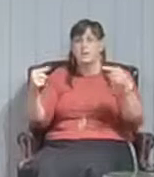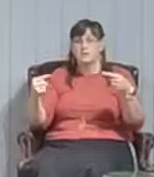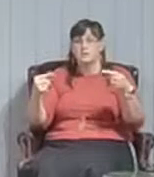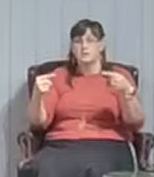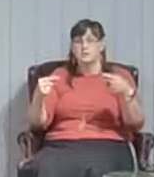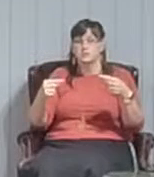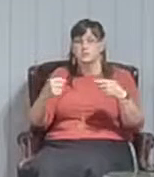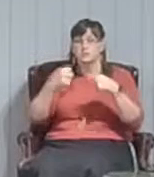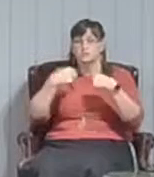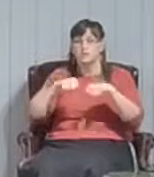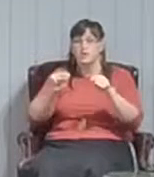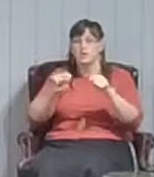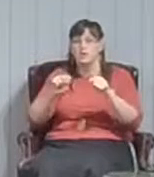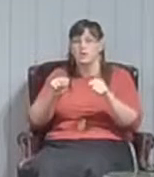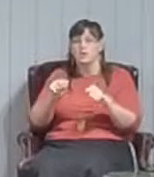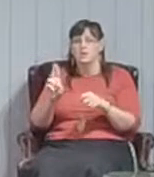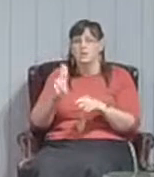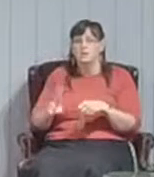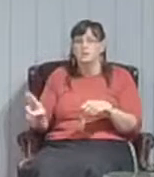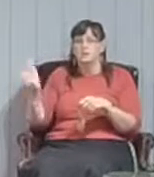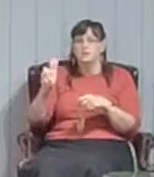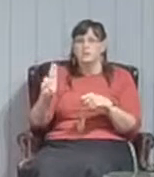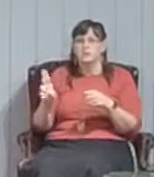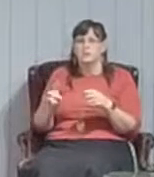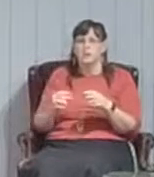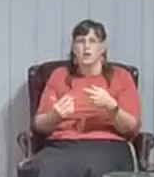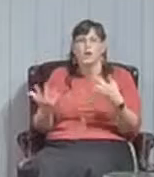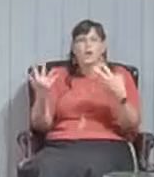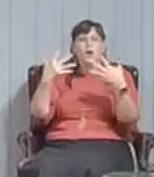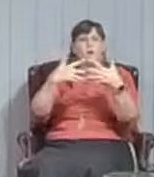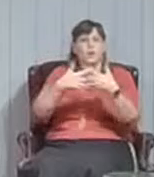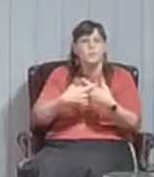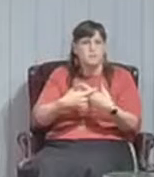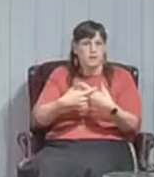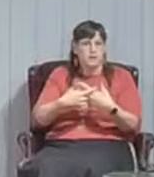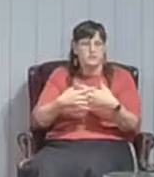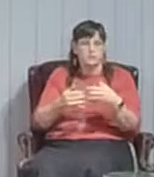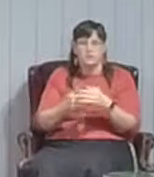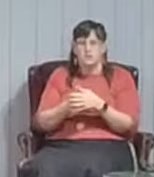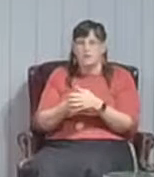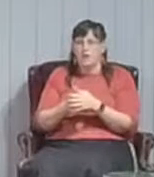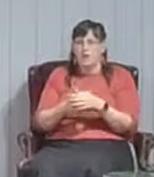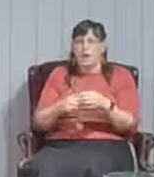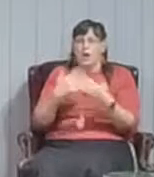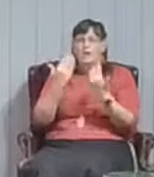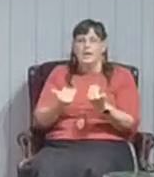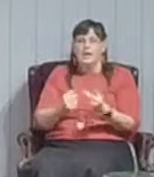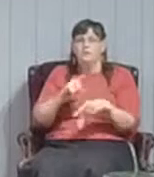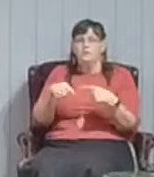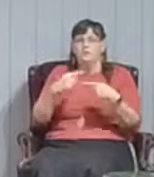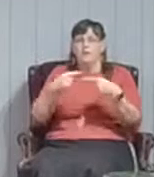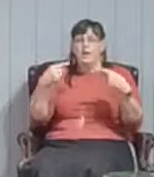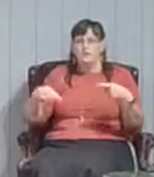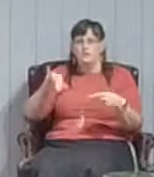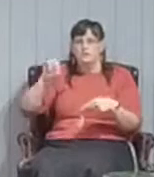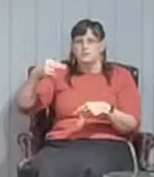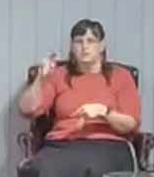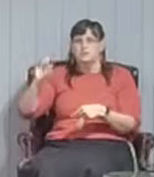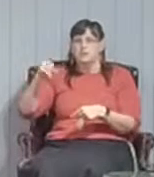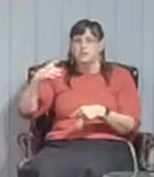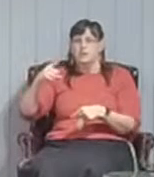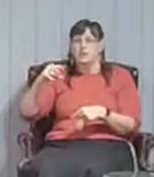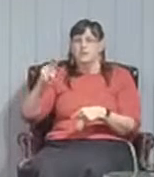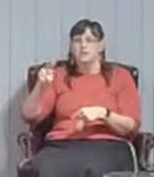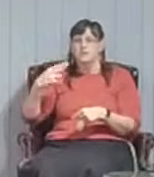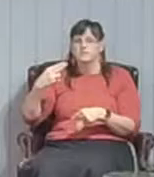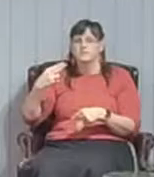tried to use compromise, the tactic of compromise. Look at verses 1 and 2. Now, when the adversaries of Judah and Benjamin heard that the